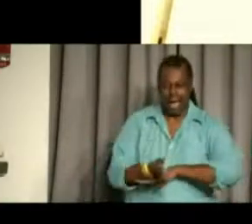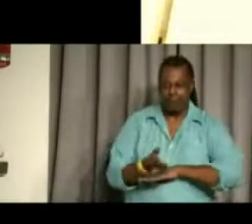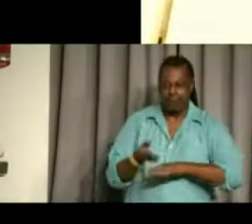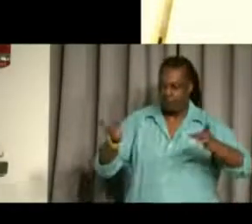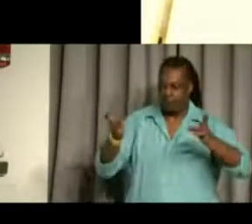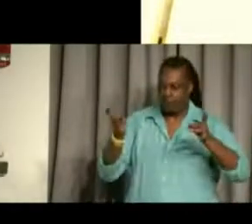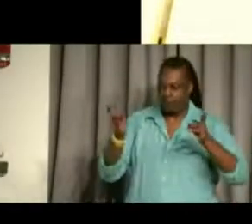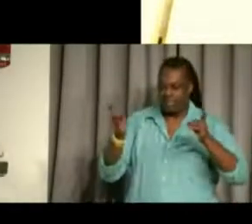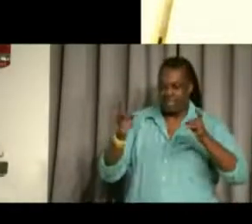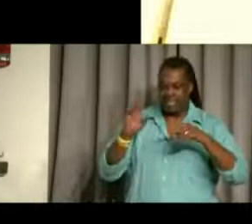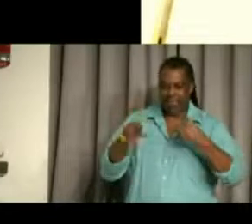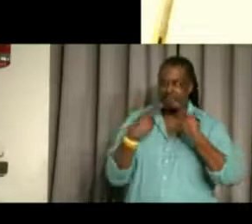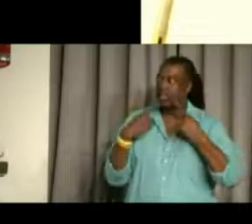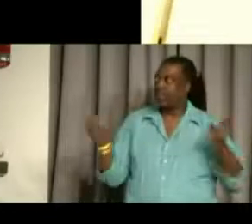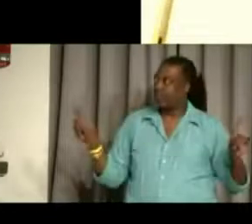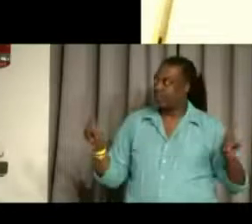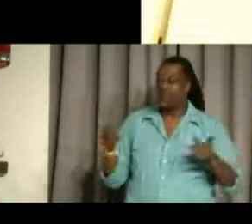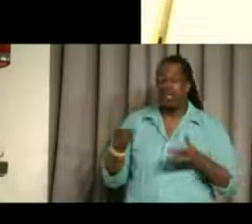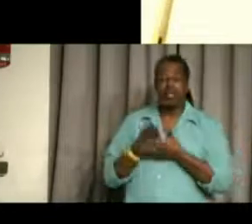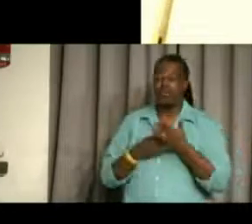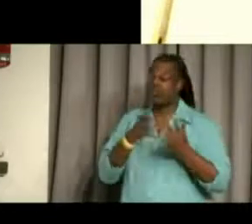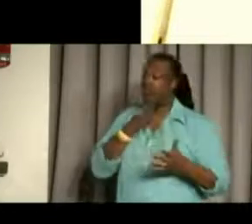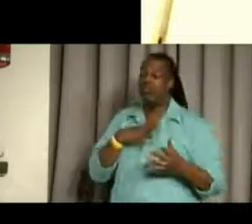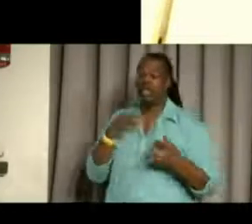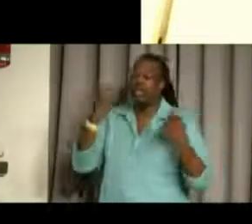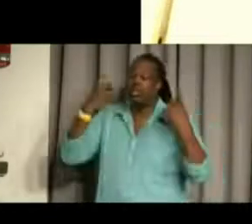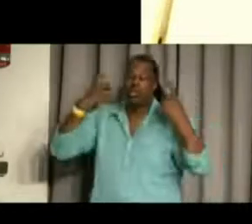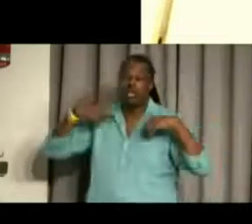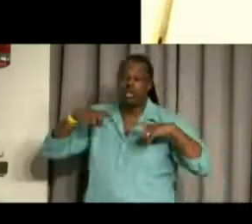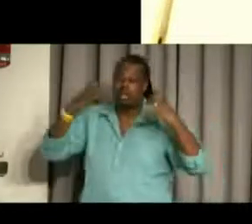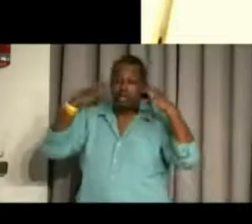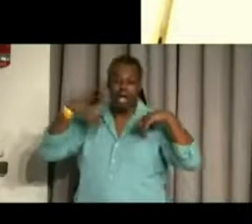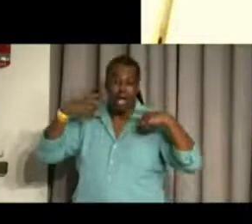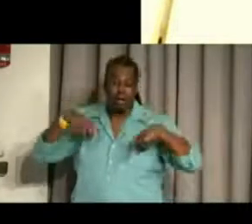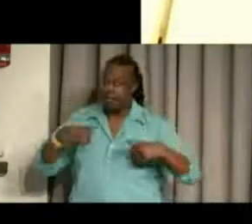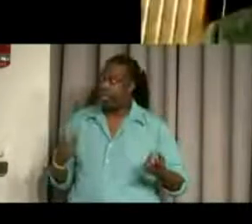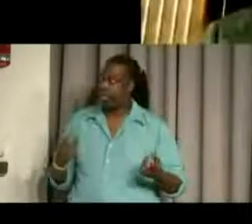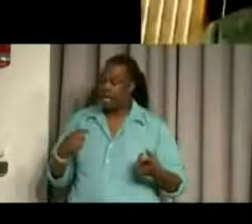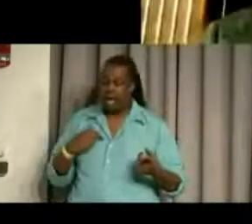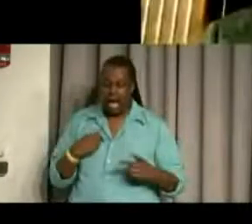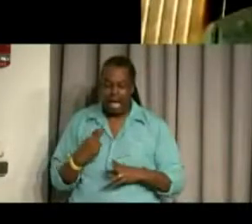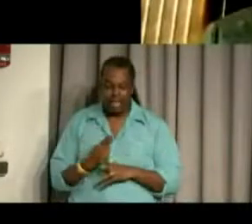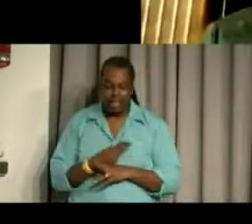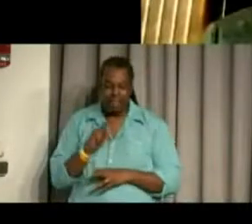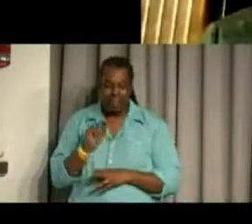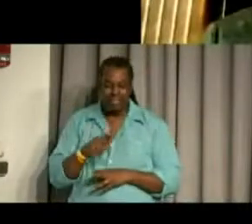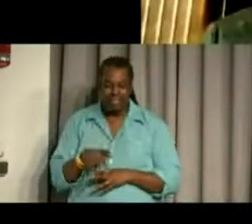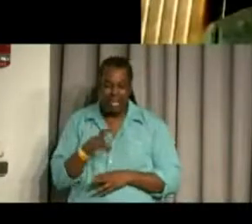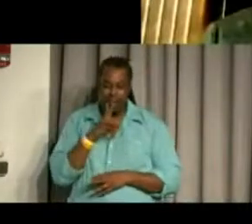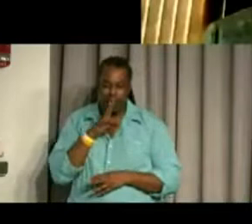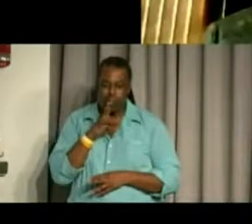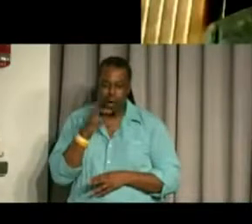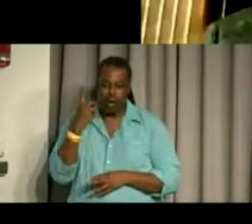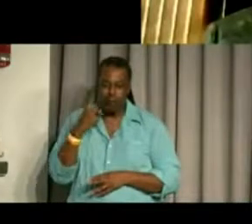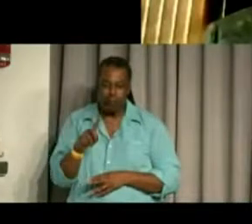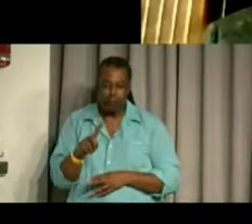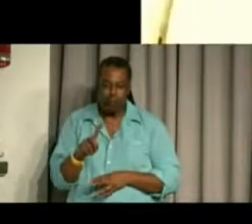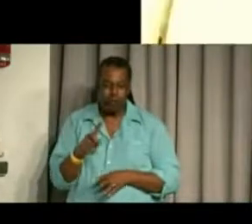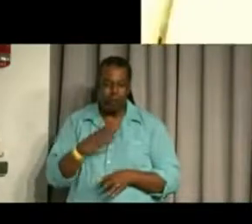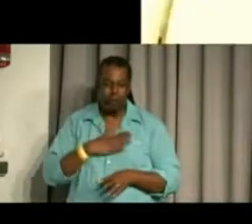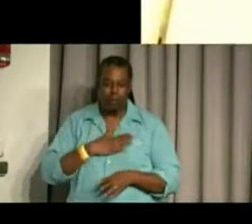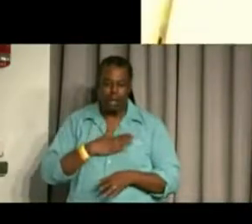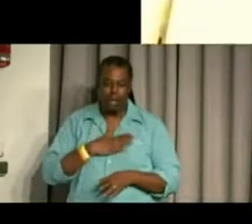out. And it was women who were sobbing. Like I used tap water for